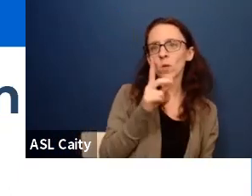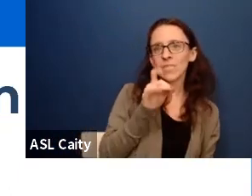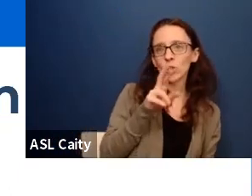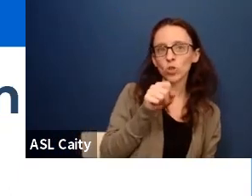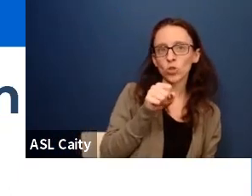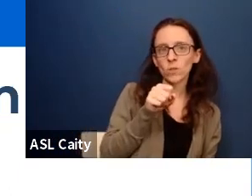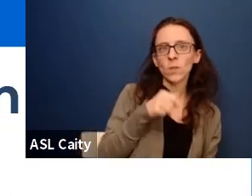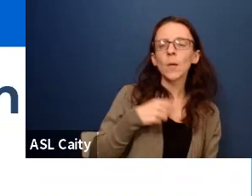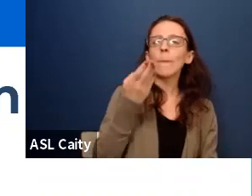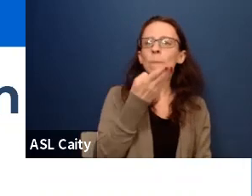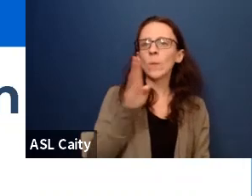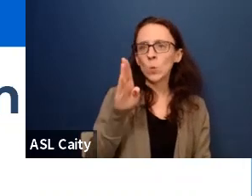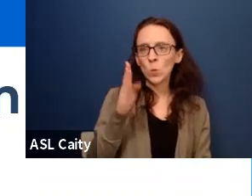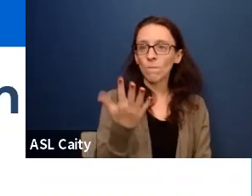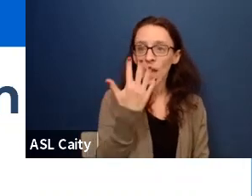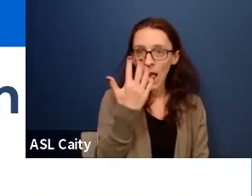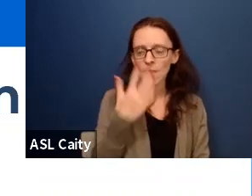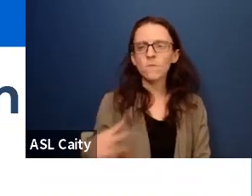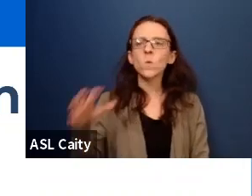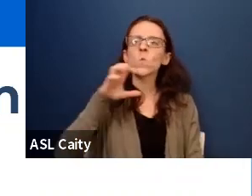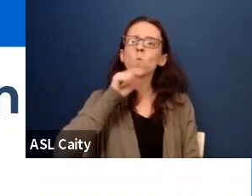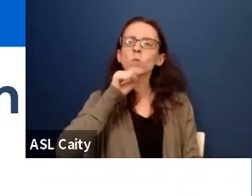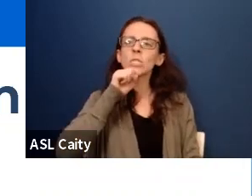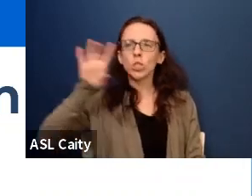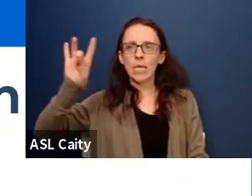5, and the orangish are the 8.